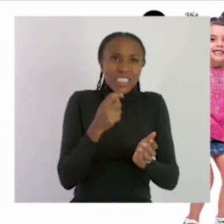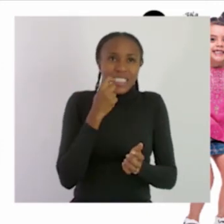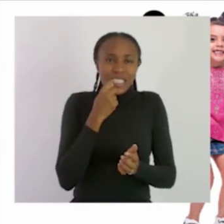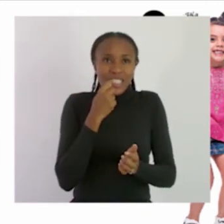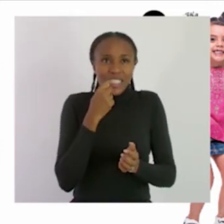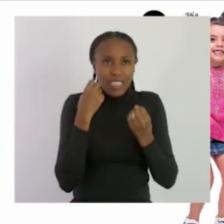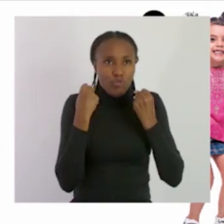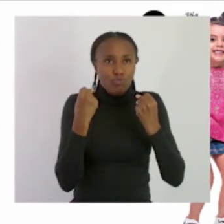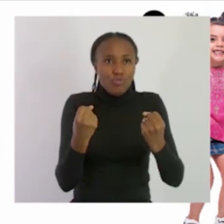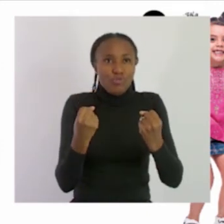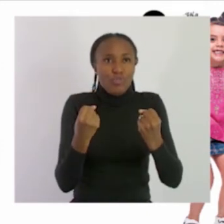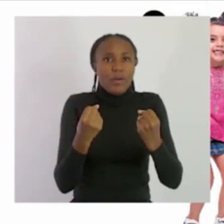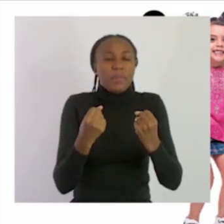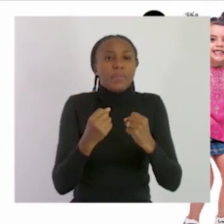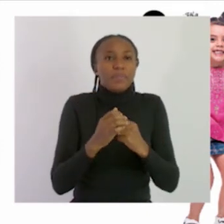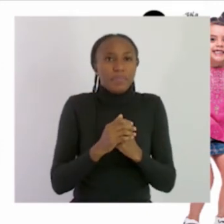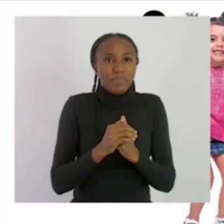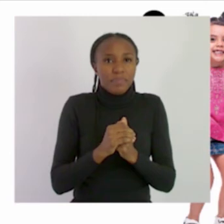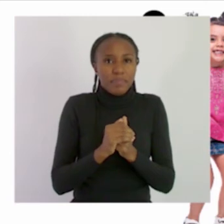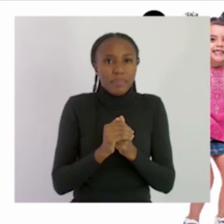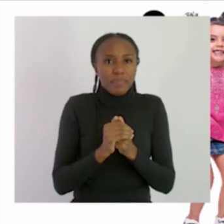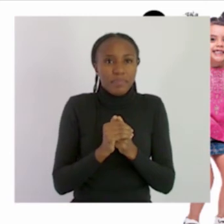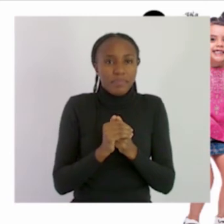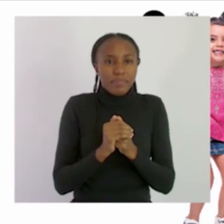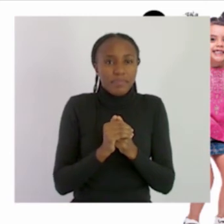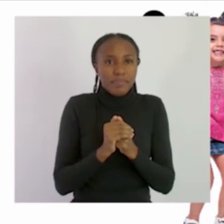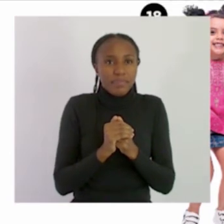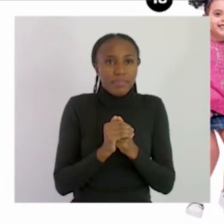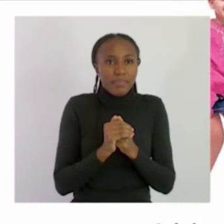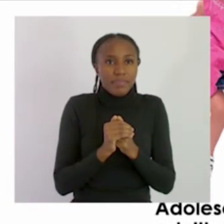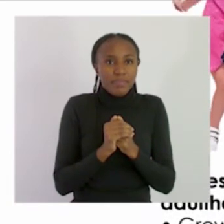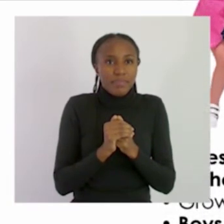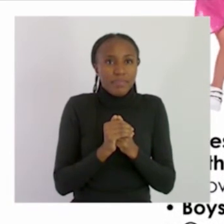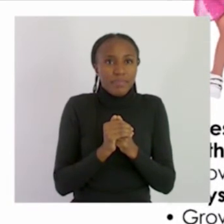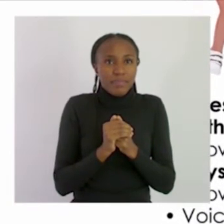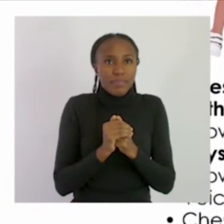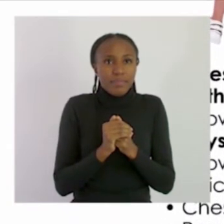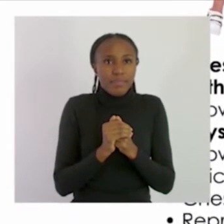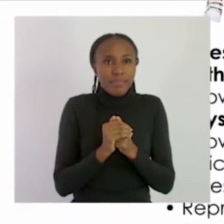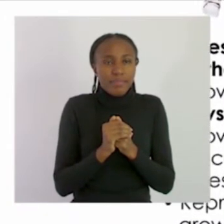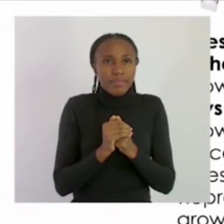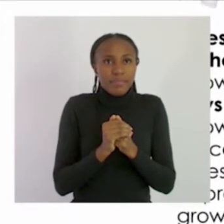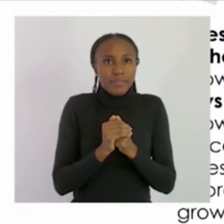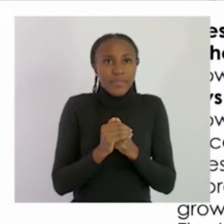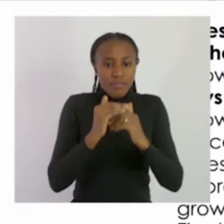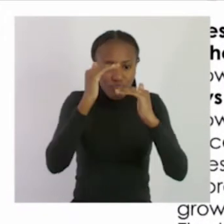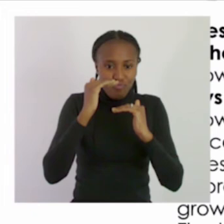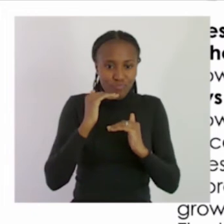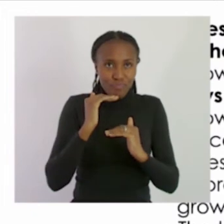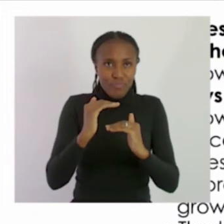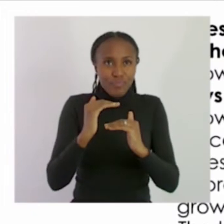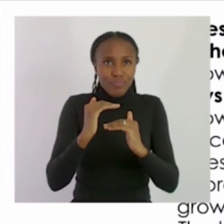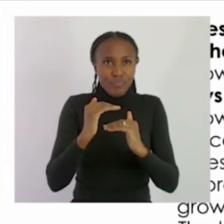them and remove them. That's the stage of being a child. The next stage of